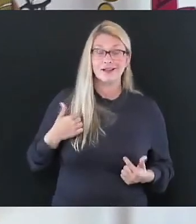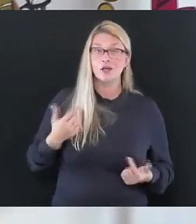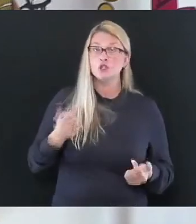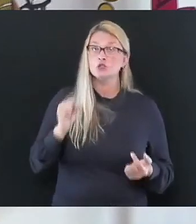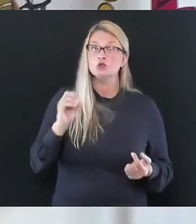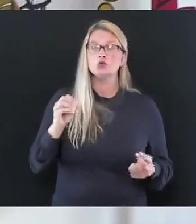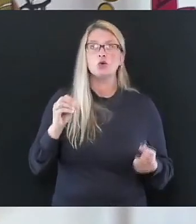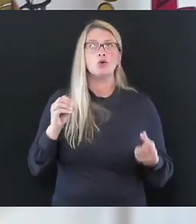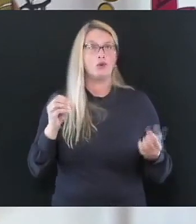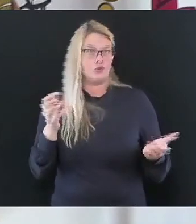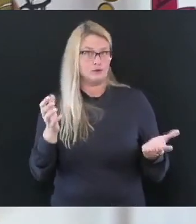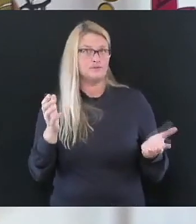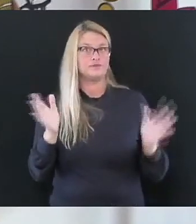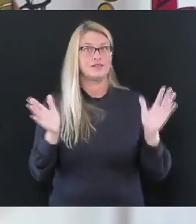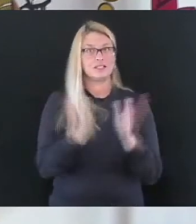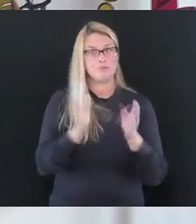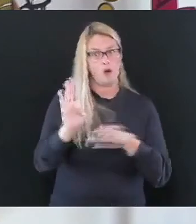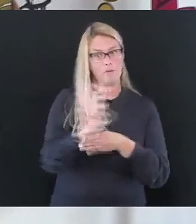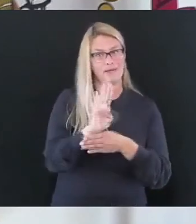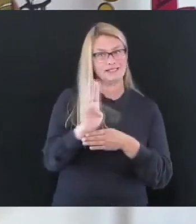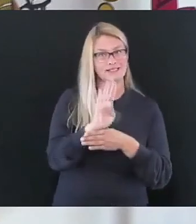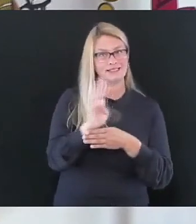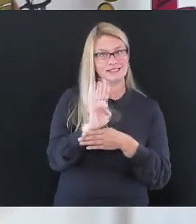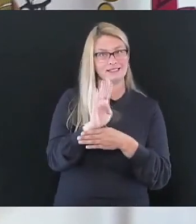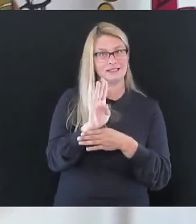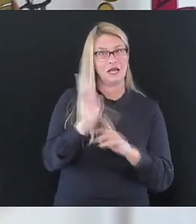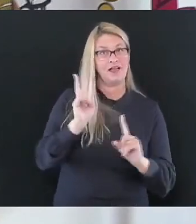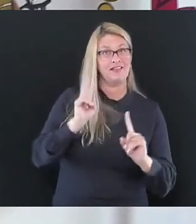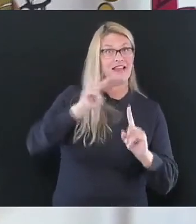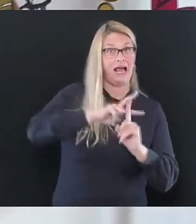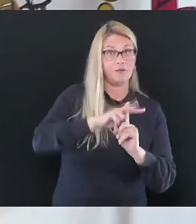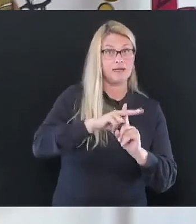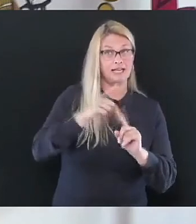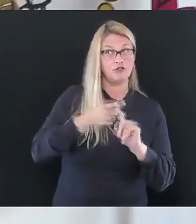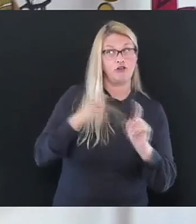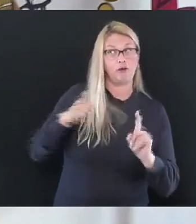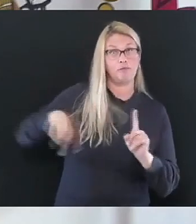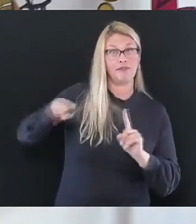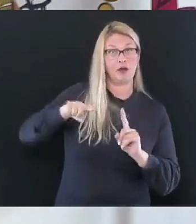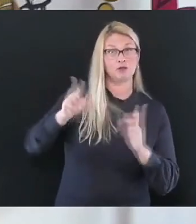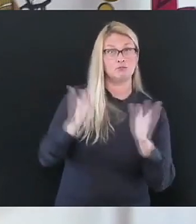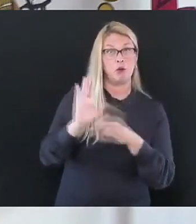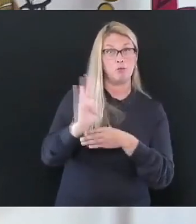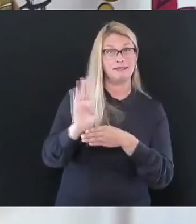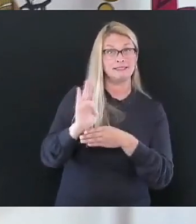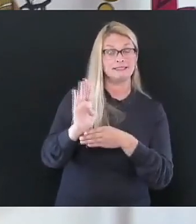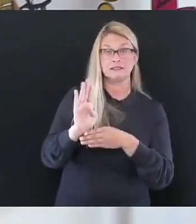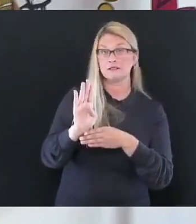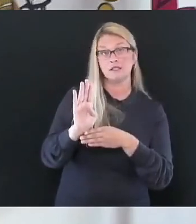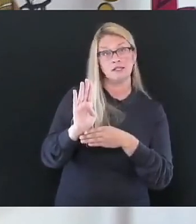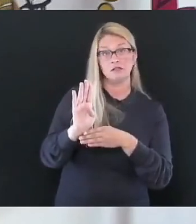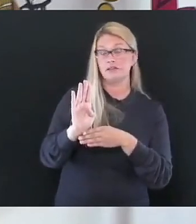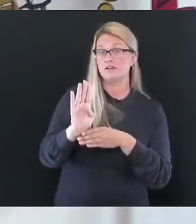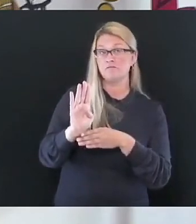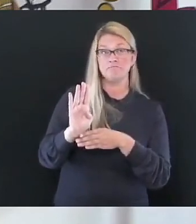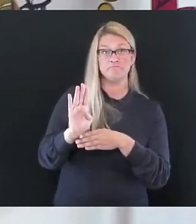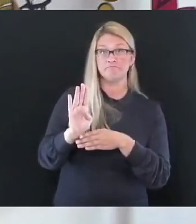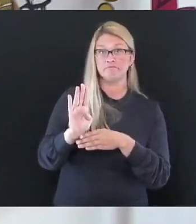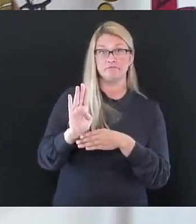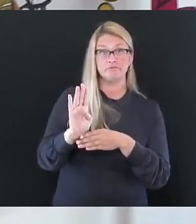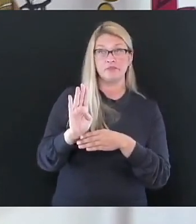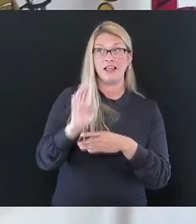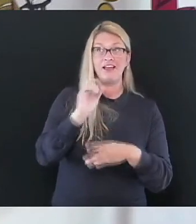we had our small businesses, the applications of our small businesses were not anything to